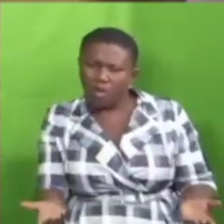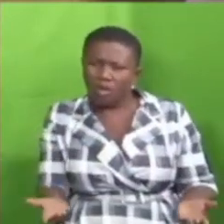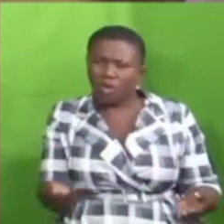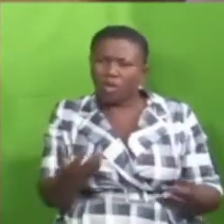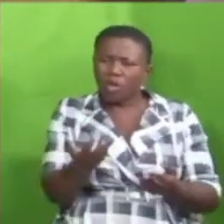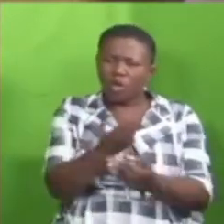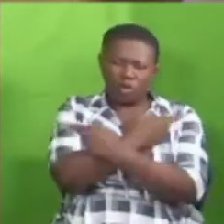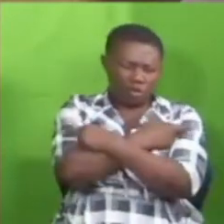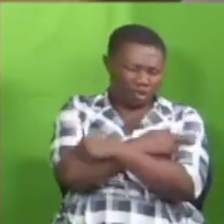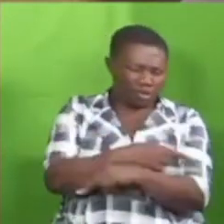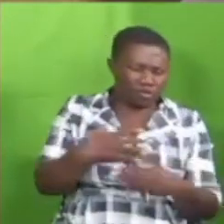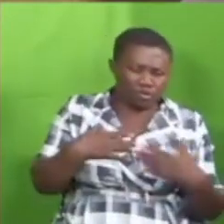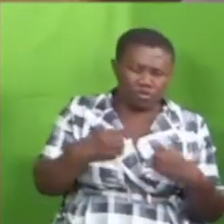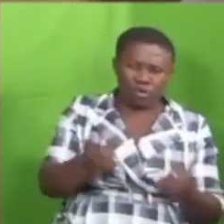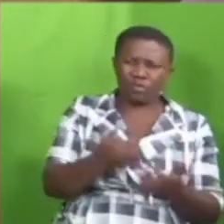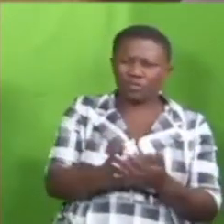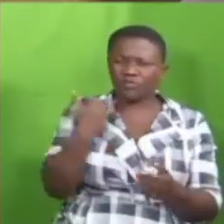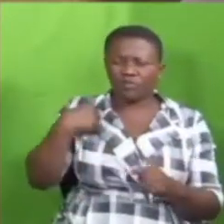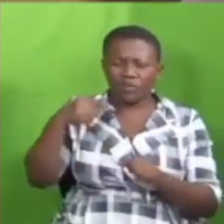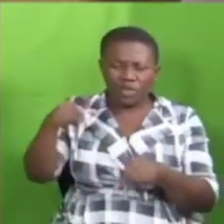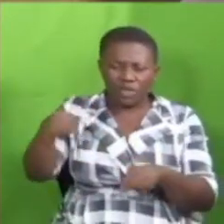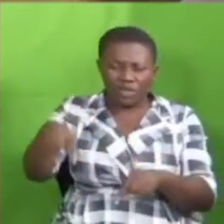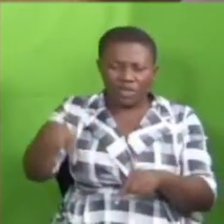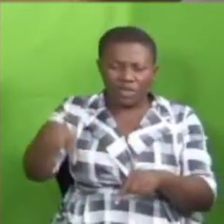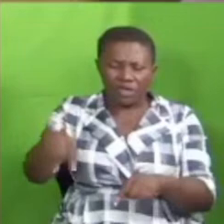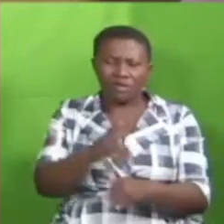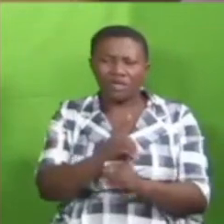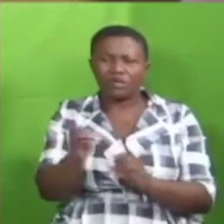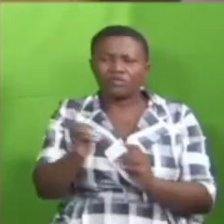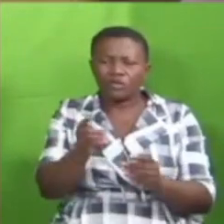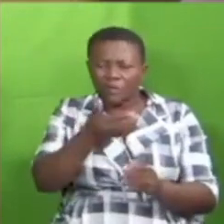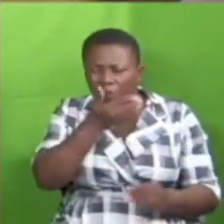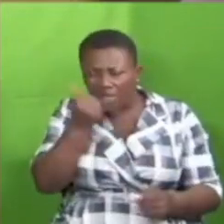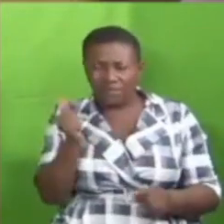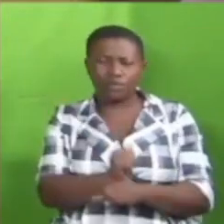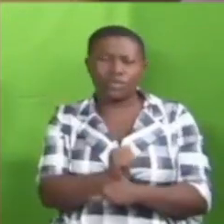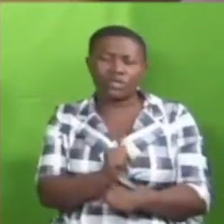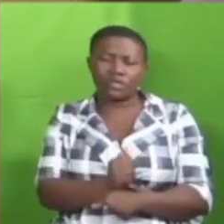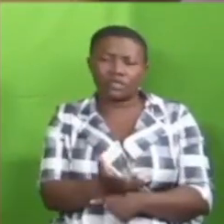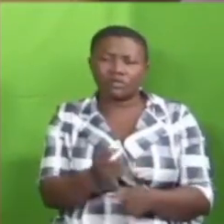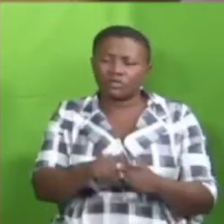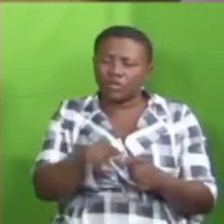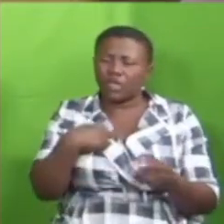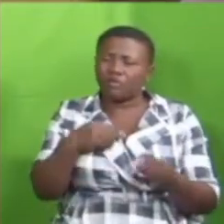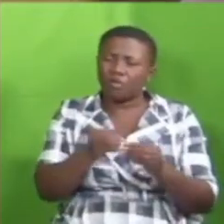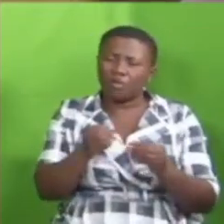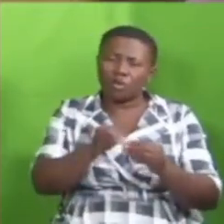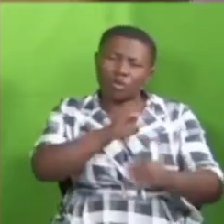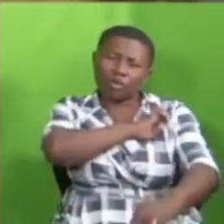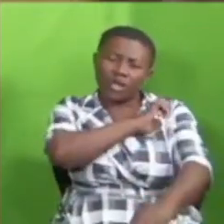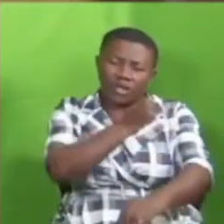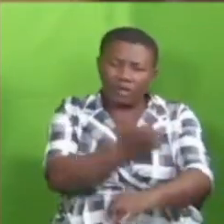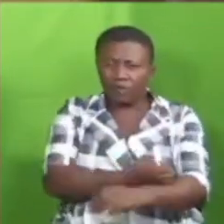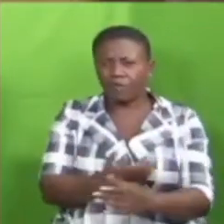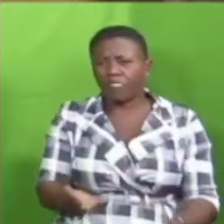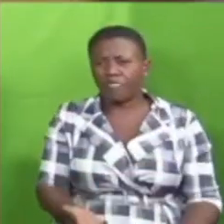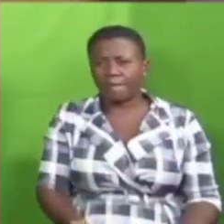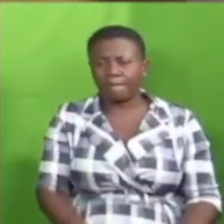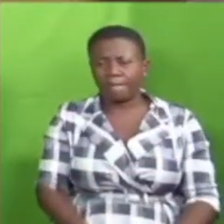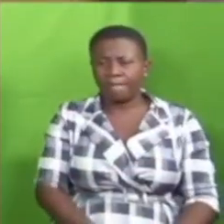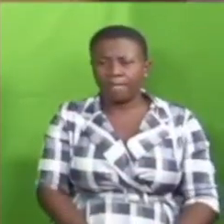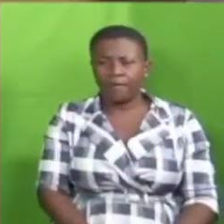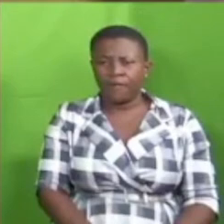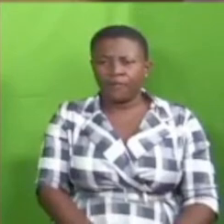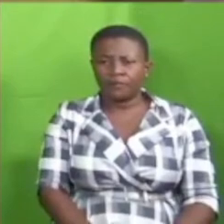when you come, you are refreshed and you do proper work and go back with energy. And then when you come back the following day, you have